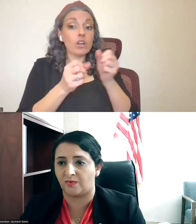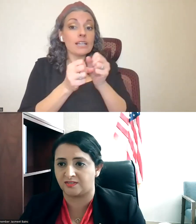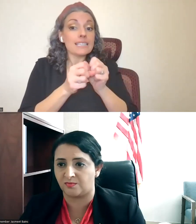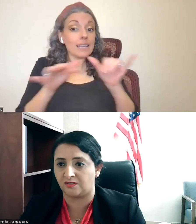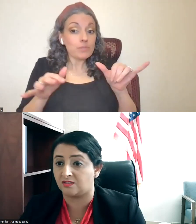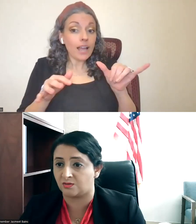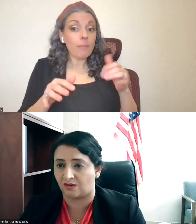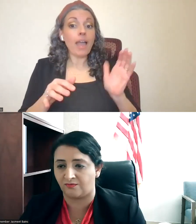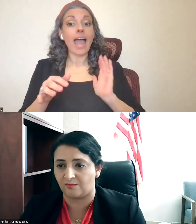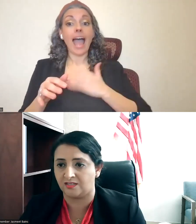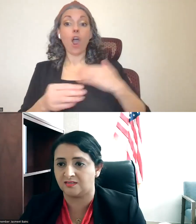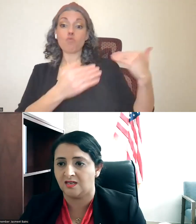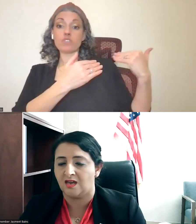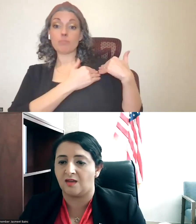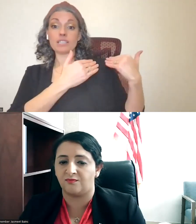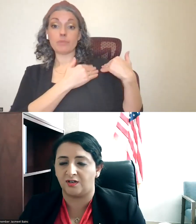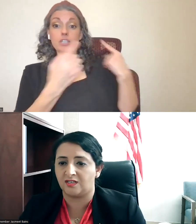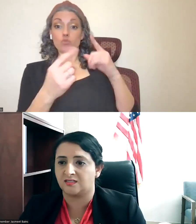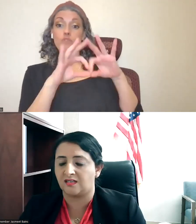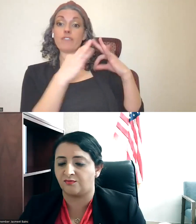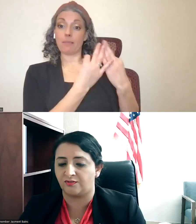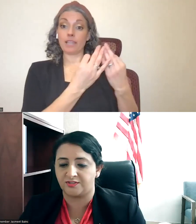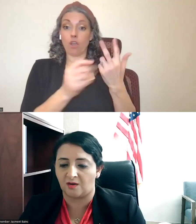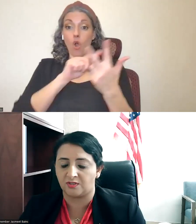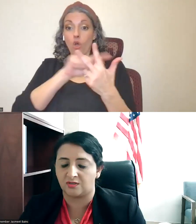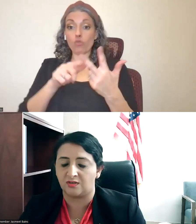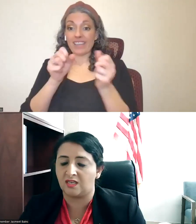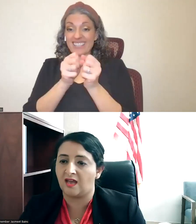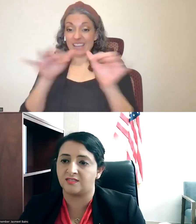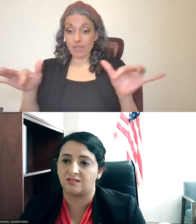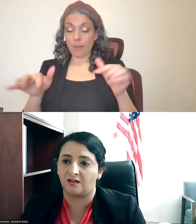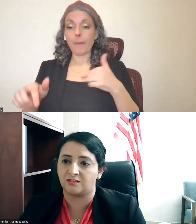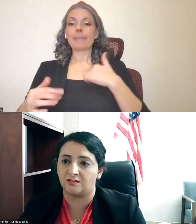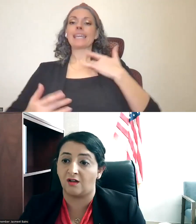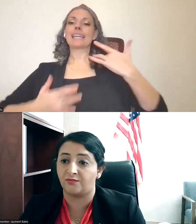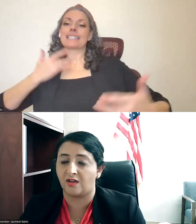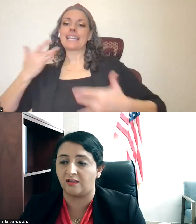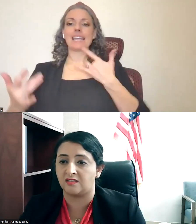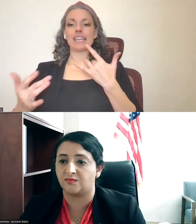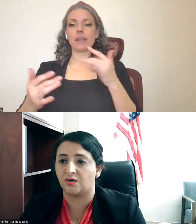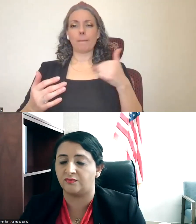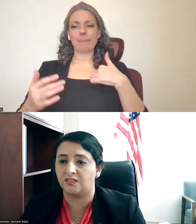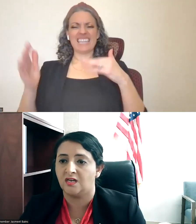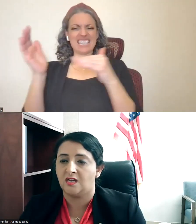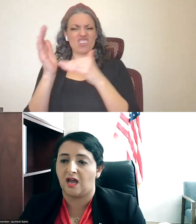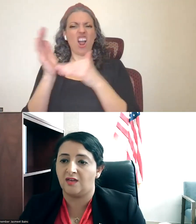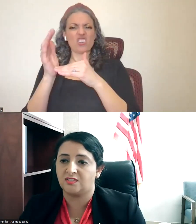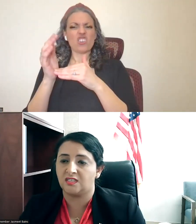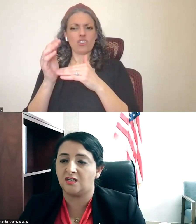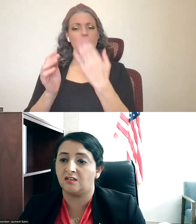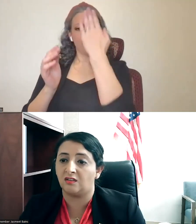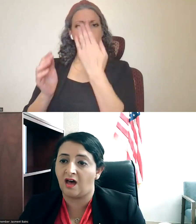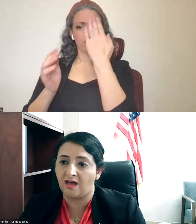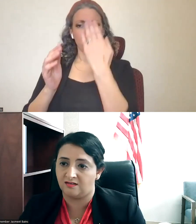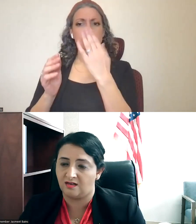our responsibilities to our families? I'm very excited for this opportunity. As a doctor on the front lines of COVID, I have